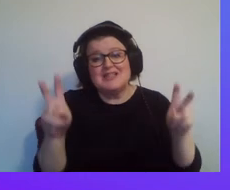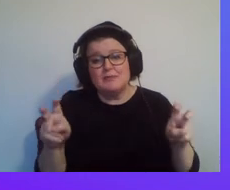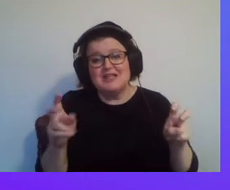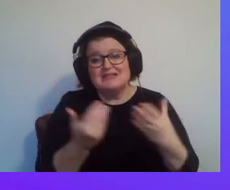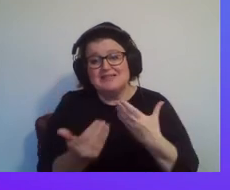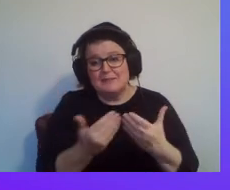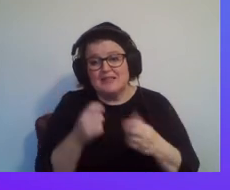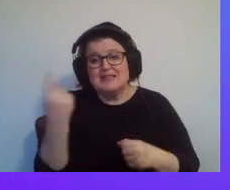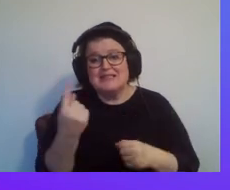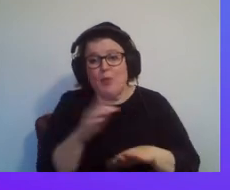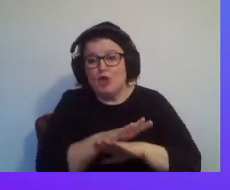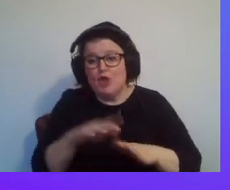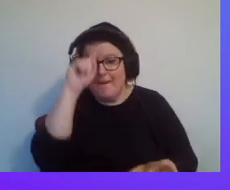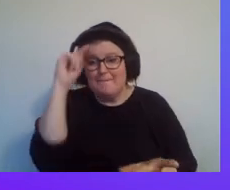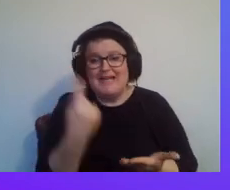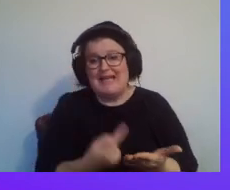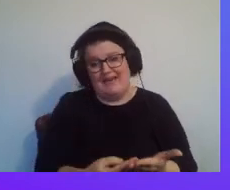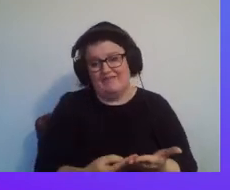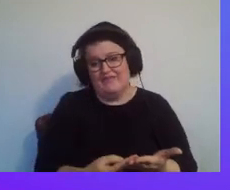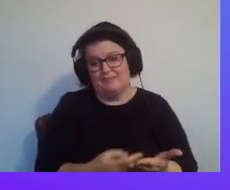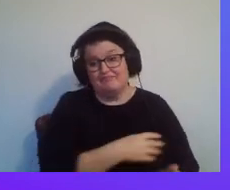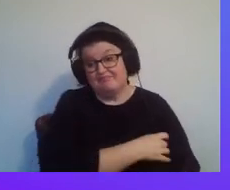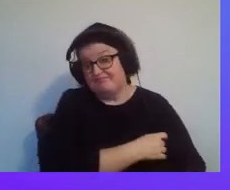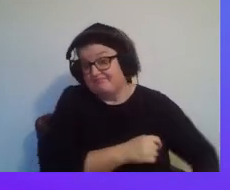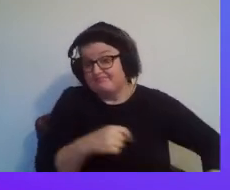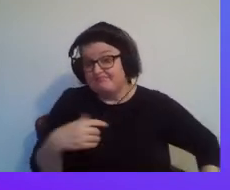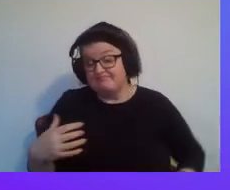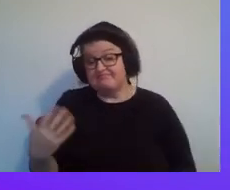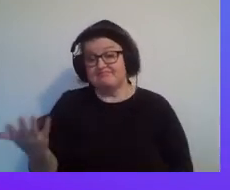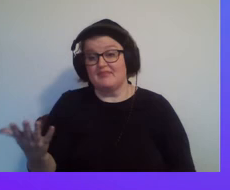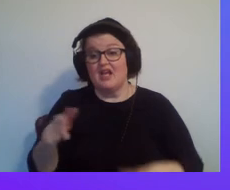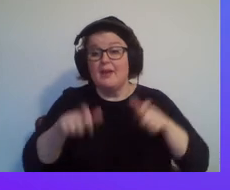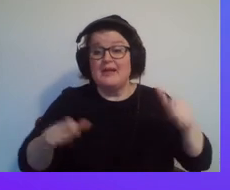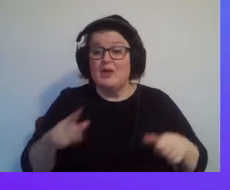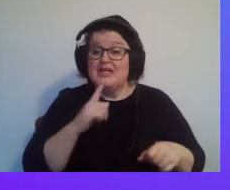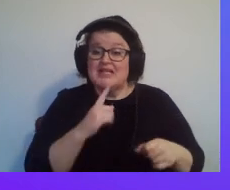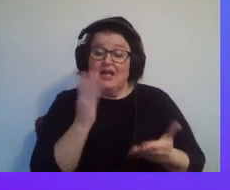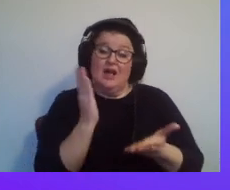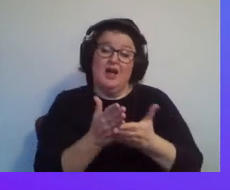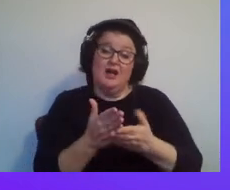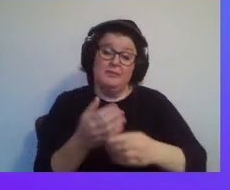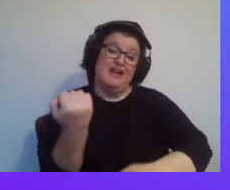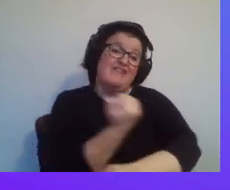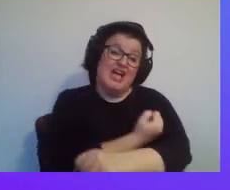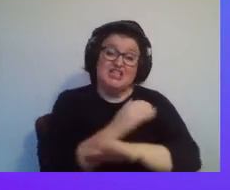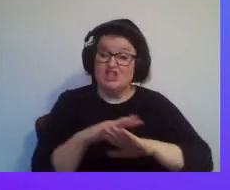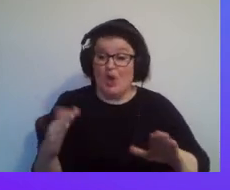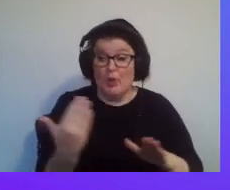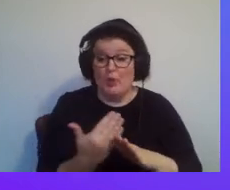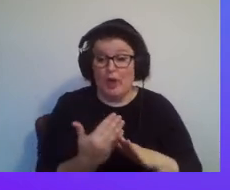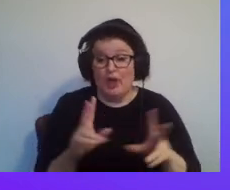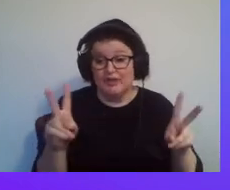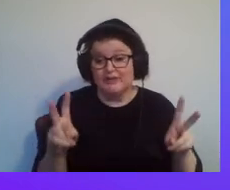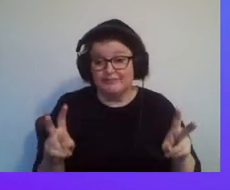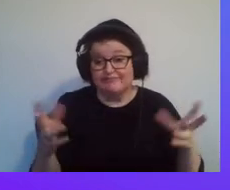And here, there are the non-believers that vaccines don't work. I mean, this is pre-COVID. We know that the uptake in our communities